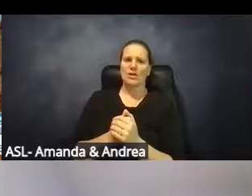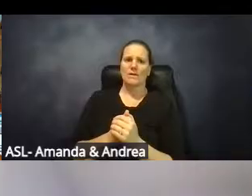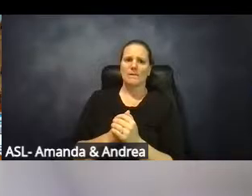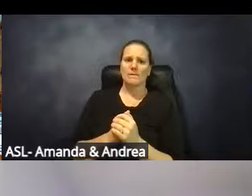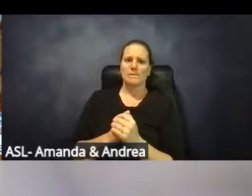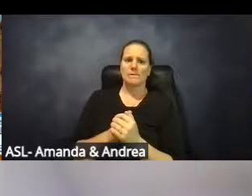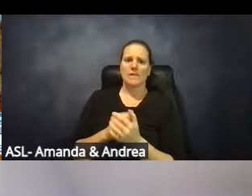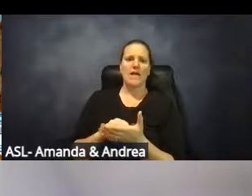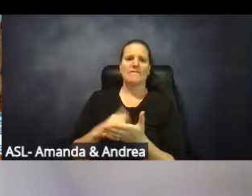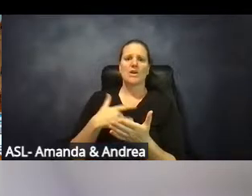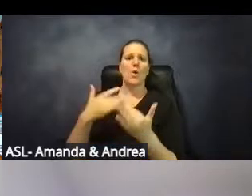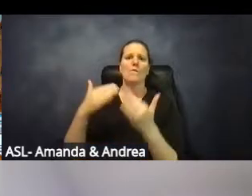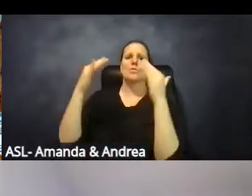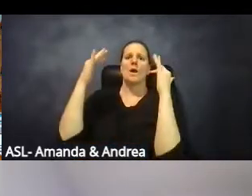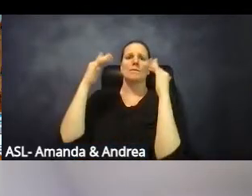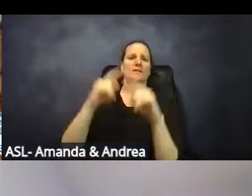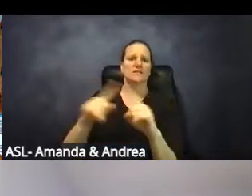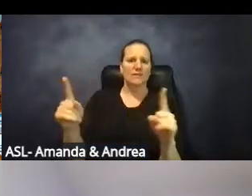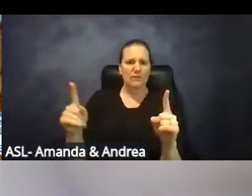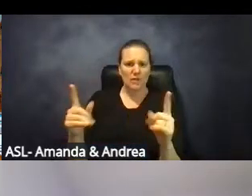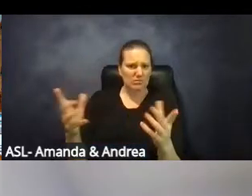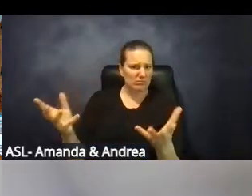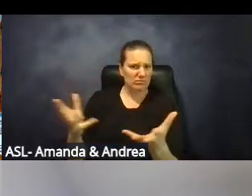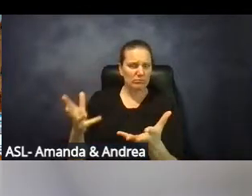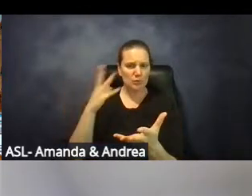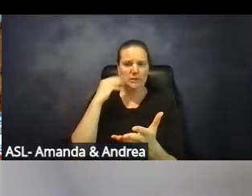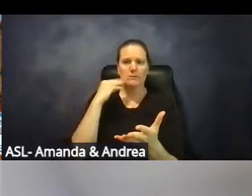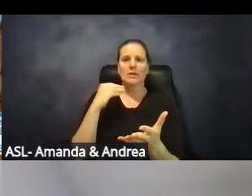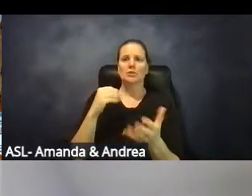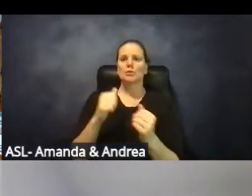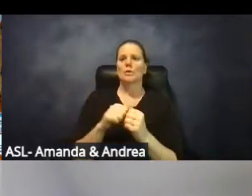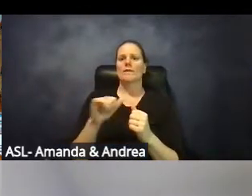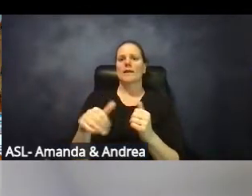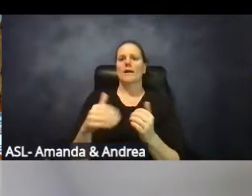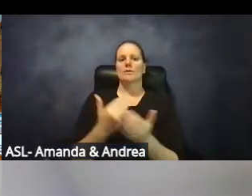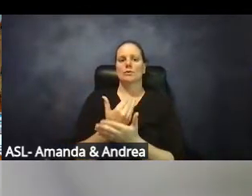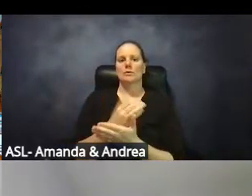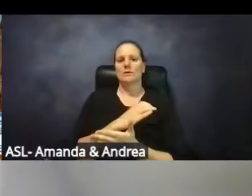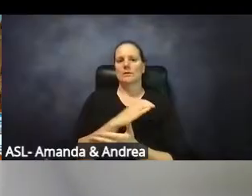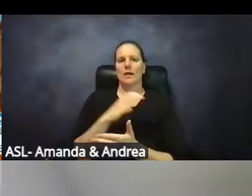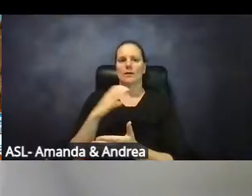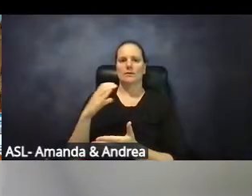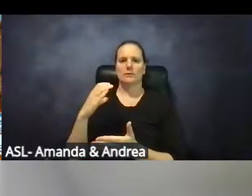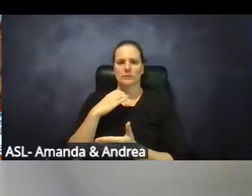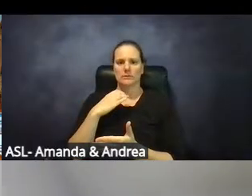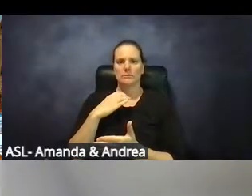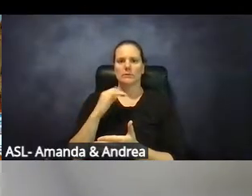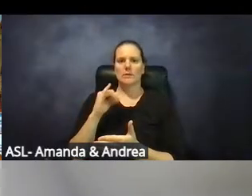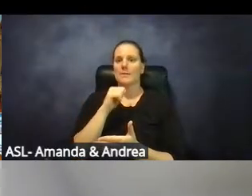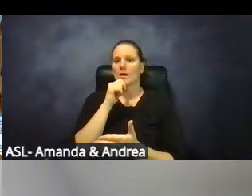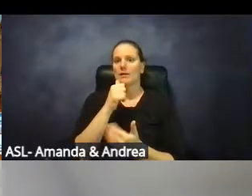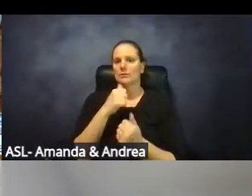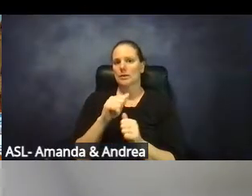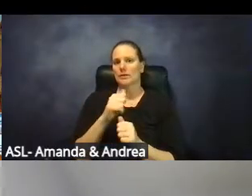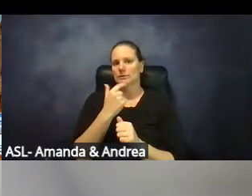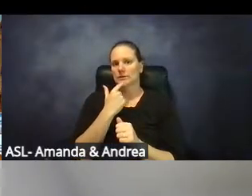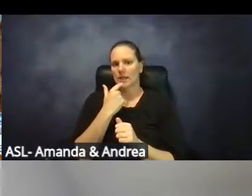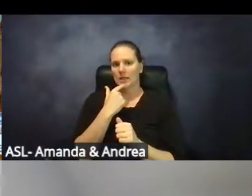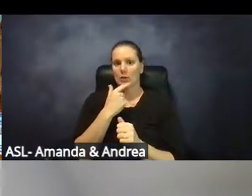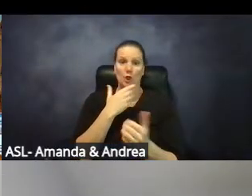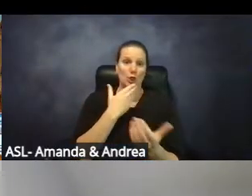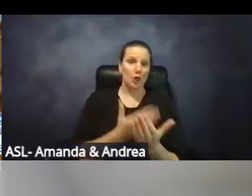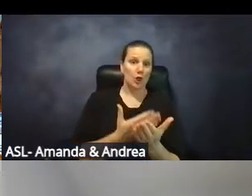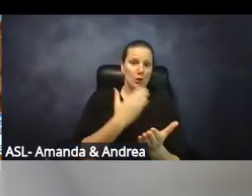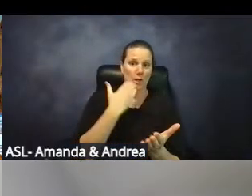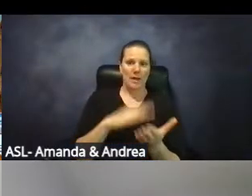was overwhelmingly different, or that you experienced with the new council? Because I'm not trying to say were they good or bad, nothing